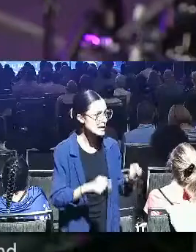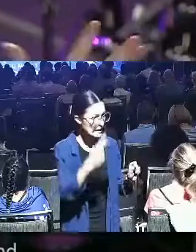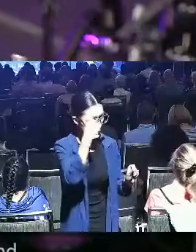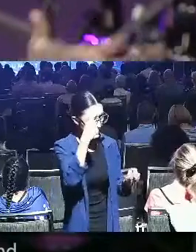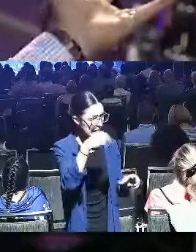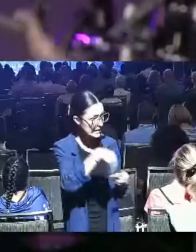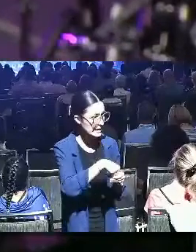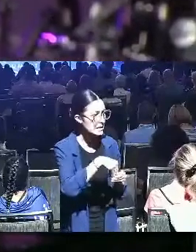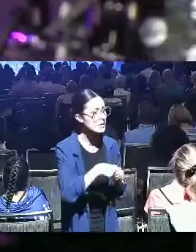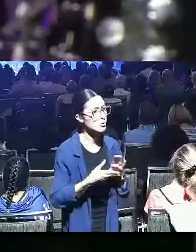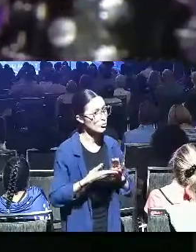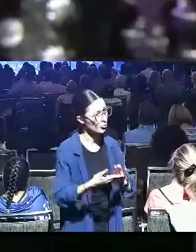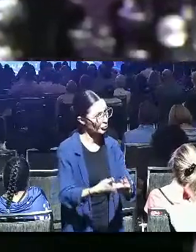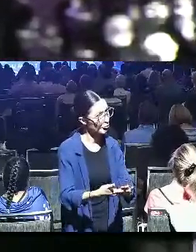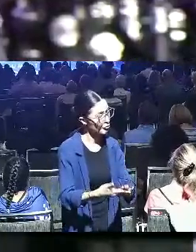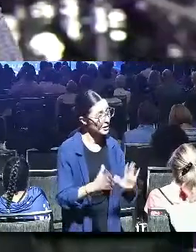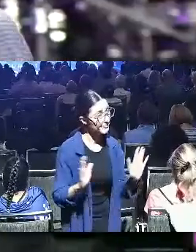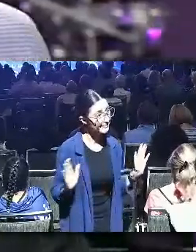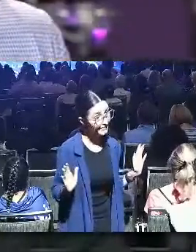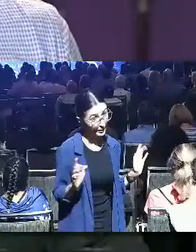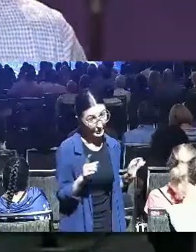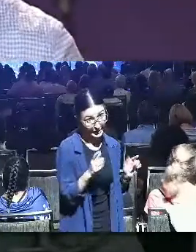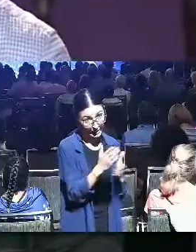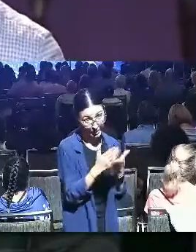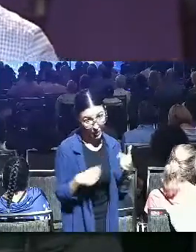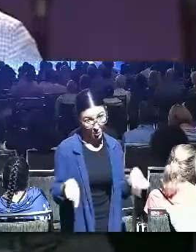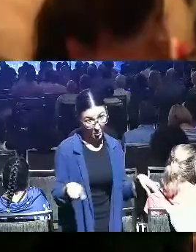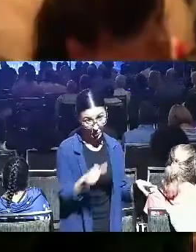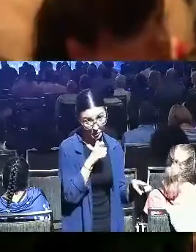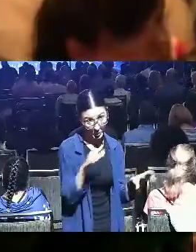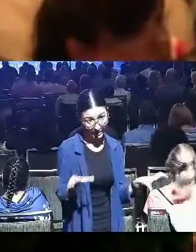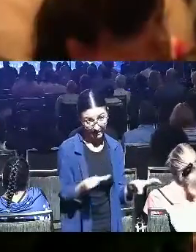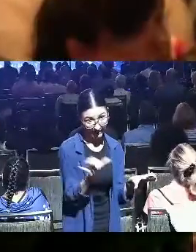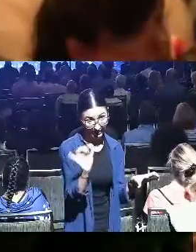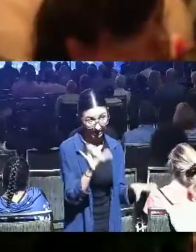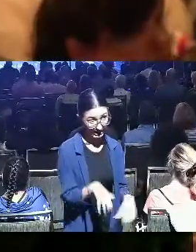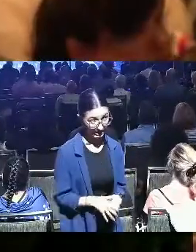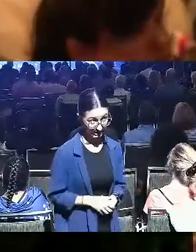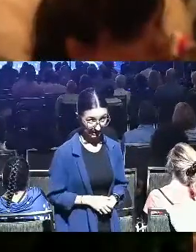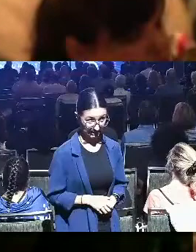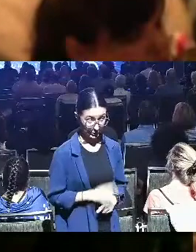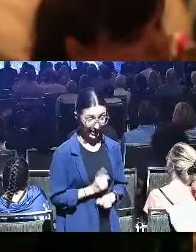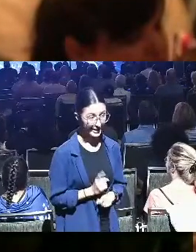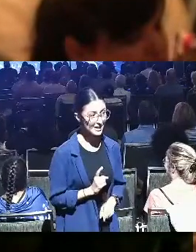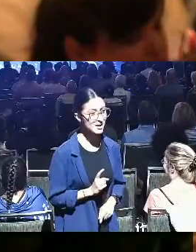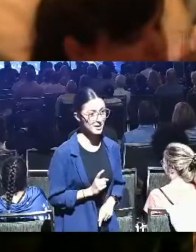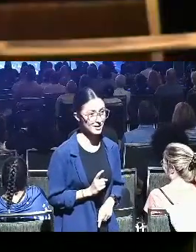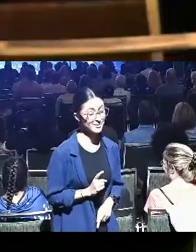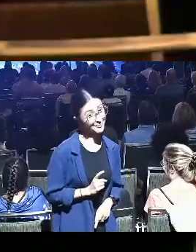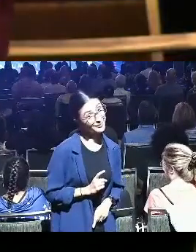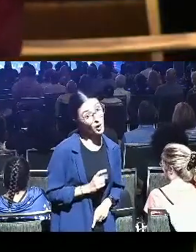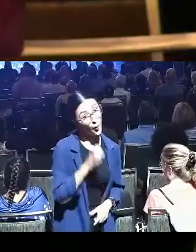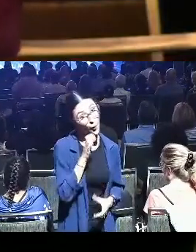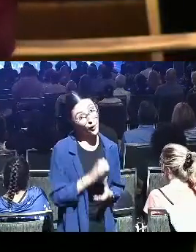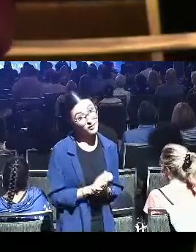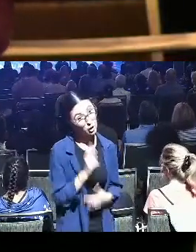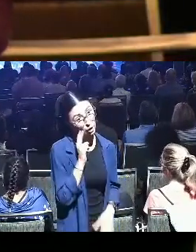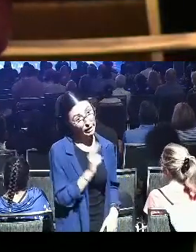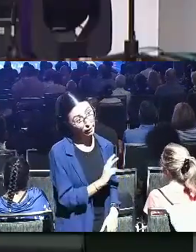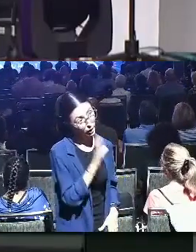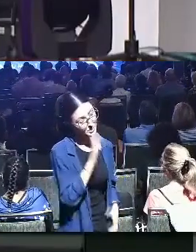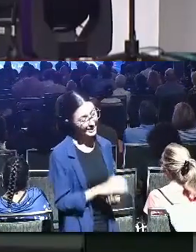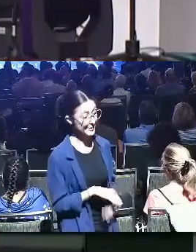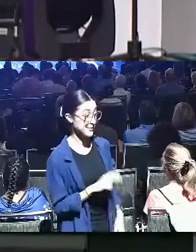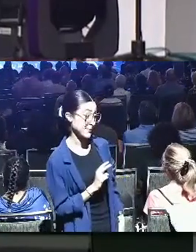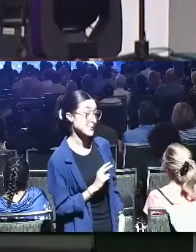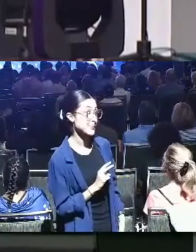No names, I'm just saying, right? Wives are looking at their husbands. Yes, it's true. I don't think we'll